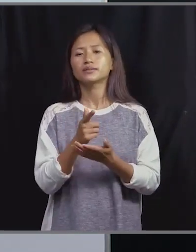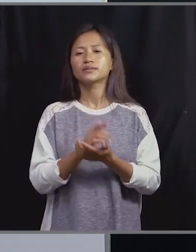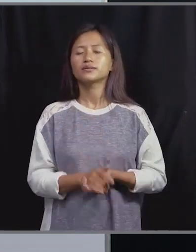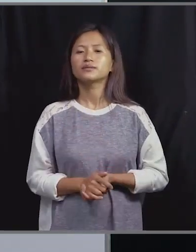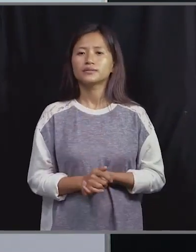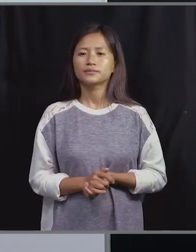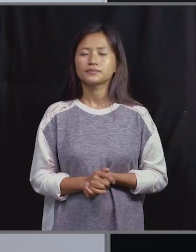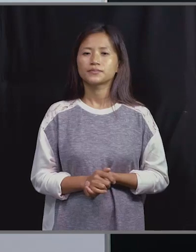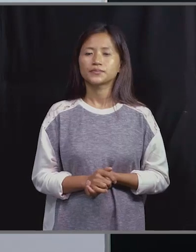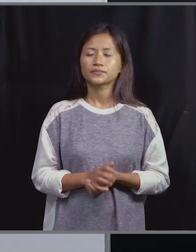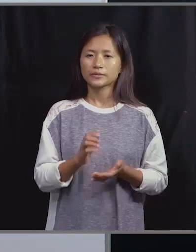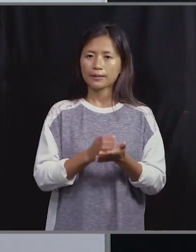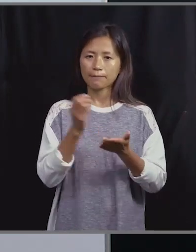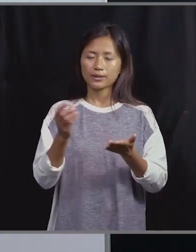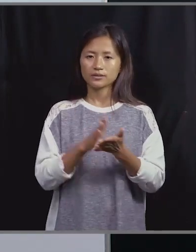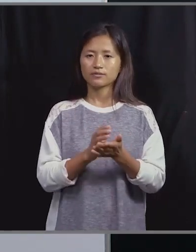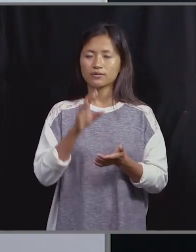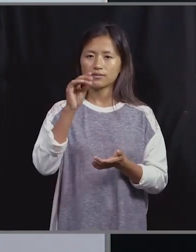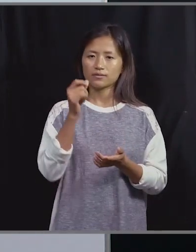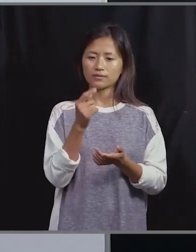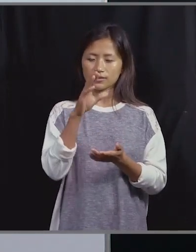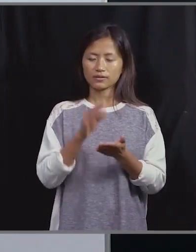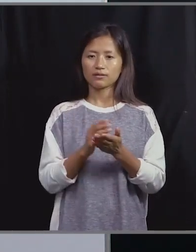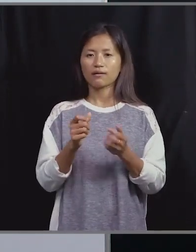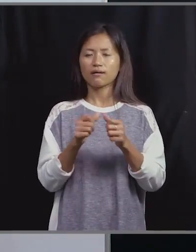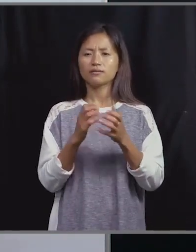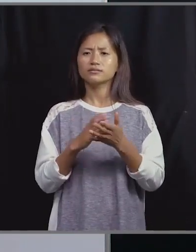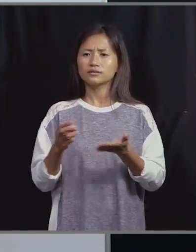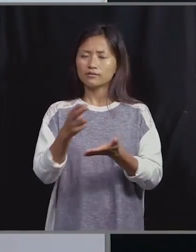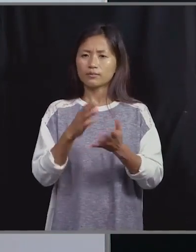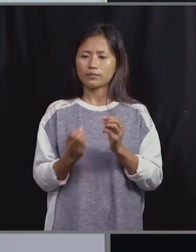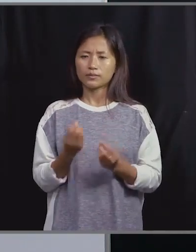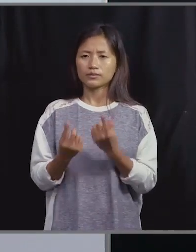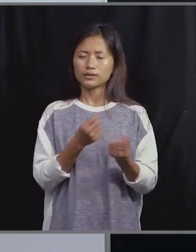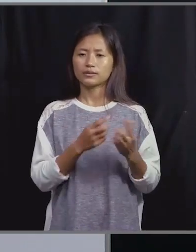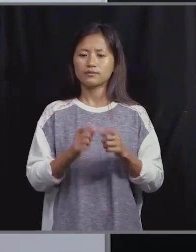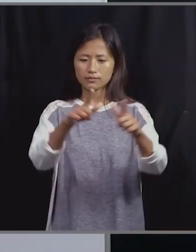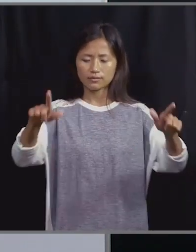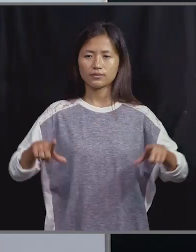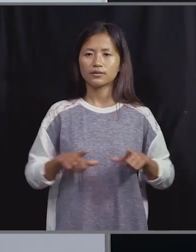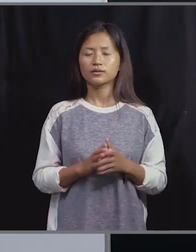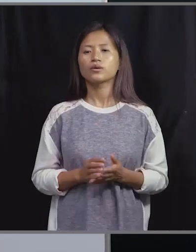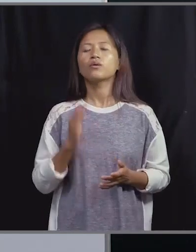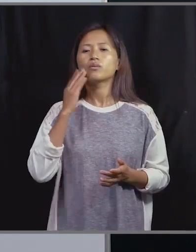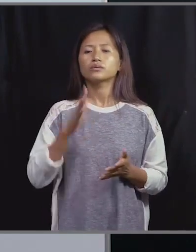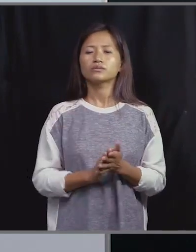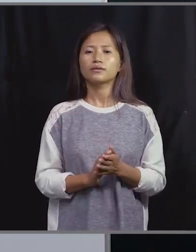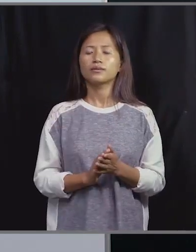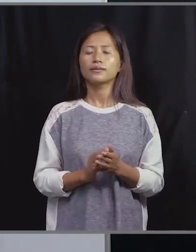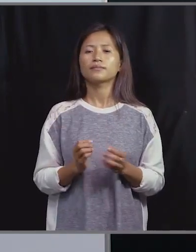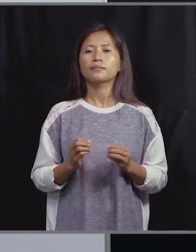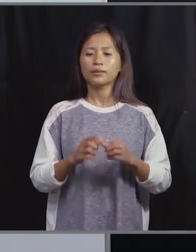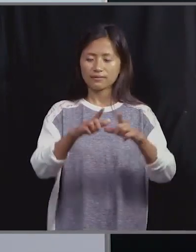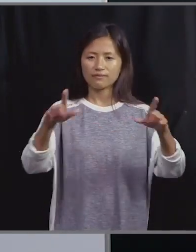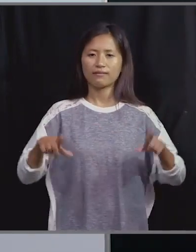it implies lack of cultivable land. So when you don't have money and when you don't have cultivable